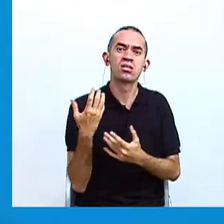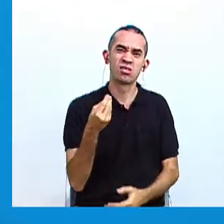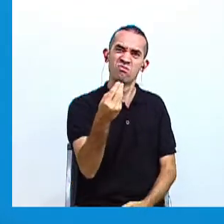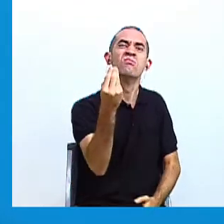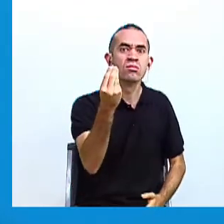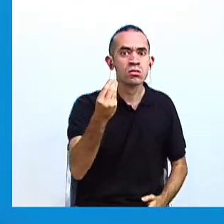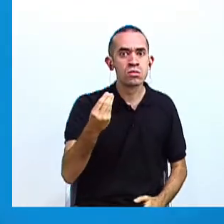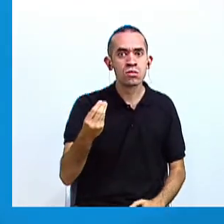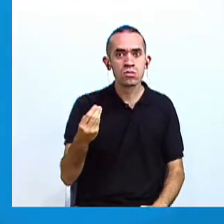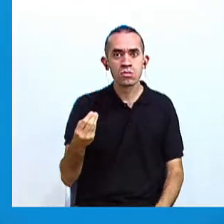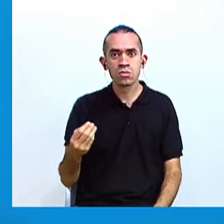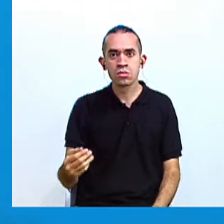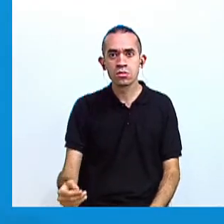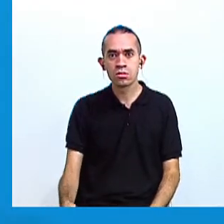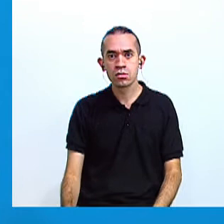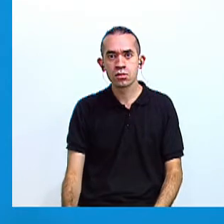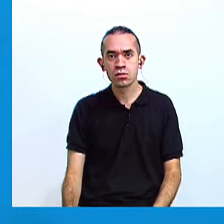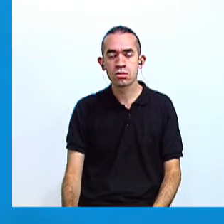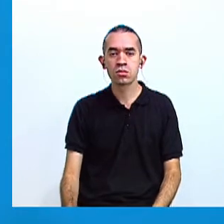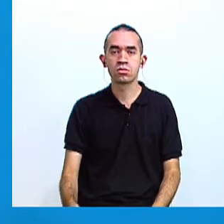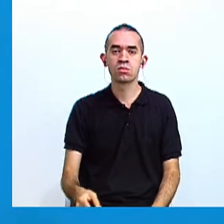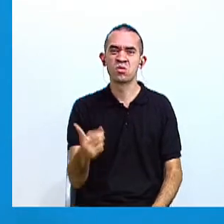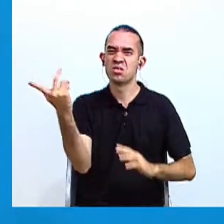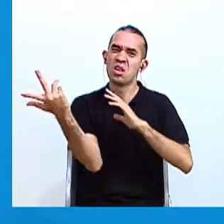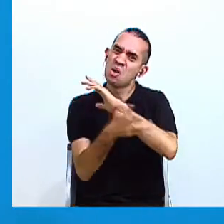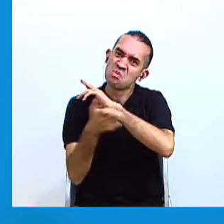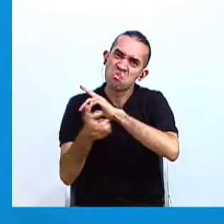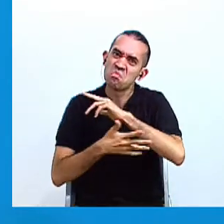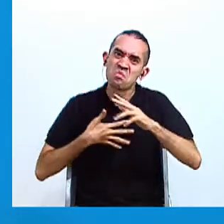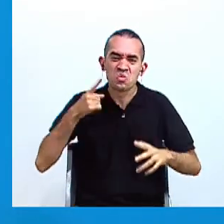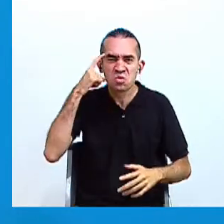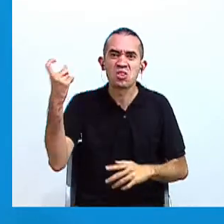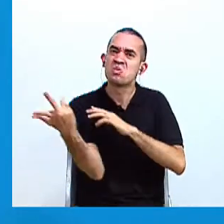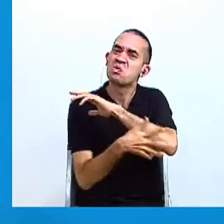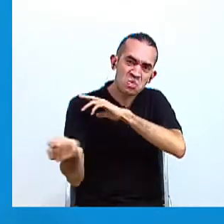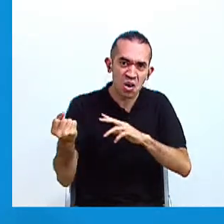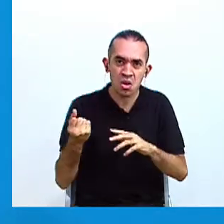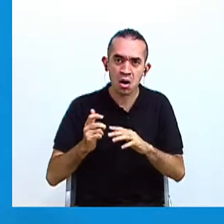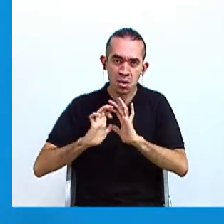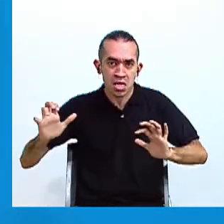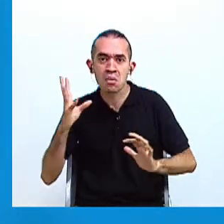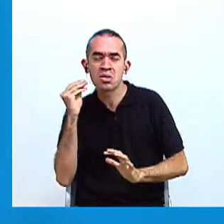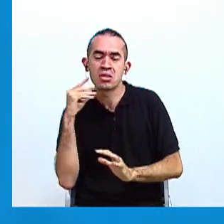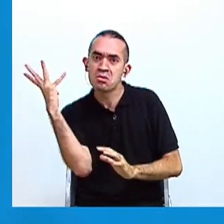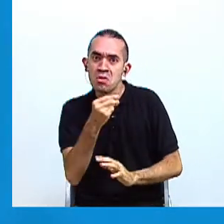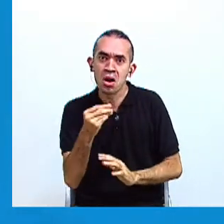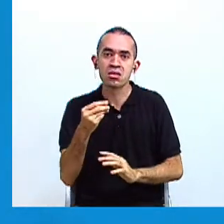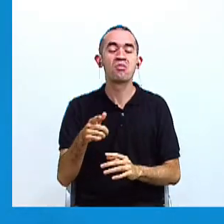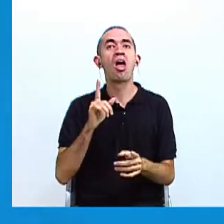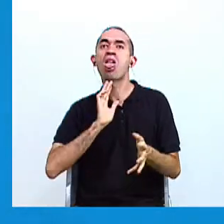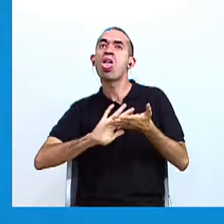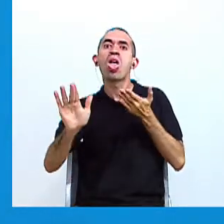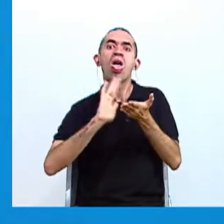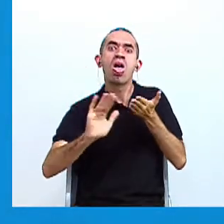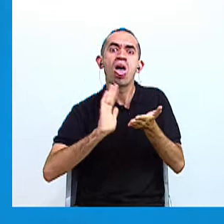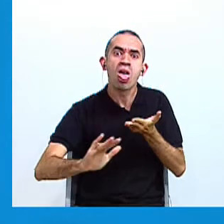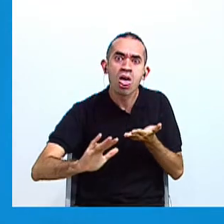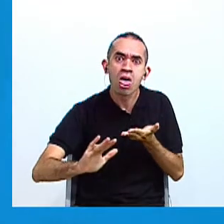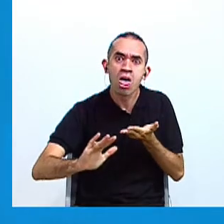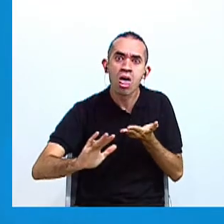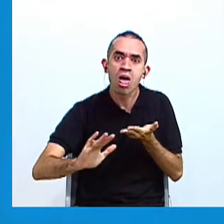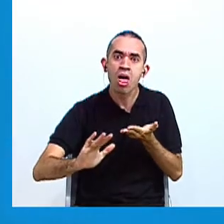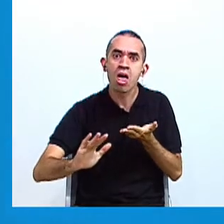you? You have stolen my dreams and my childhood with your empty words, and